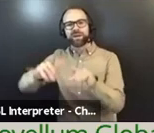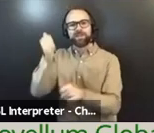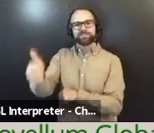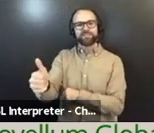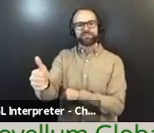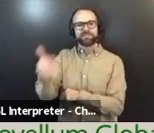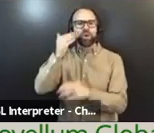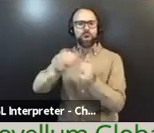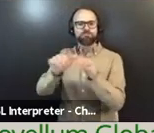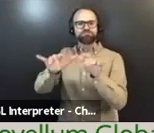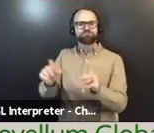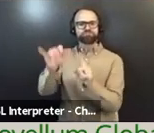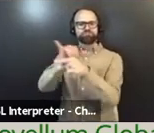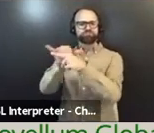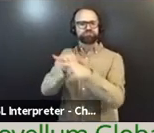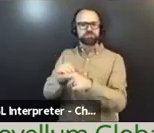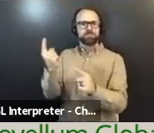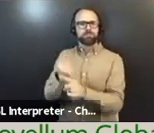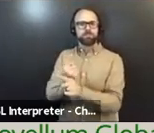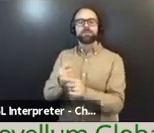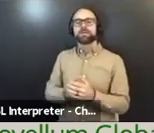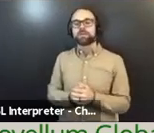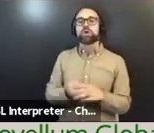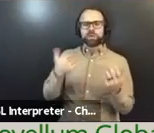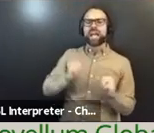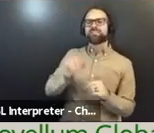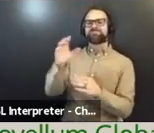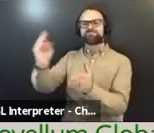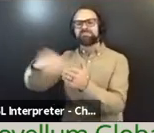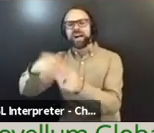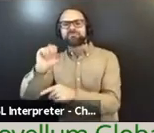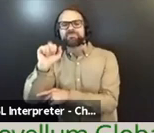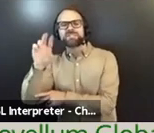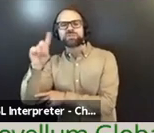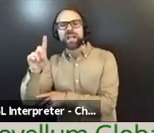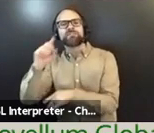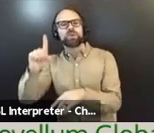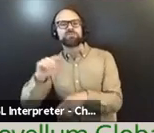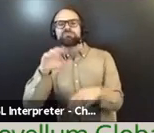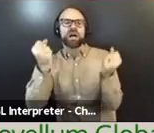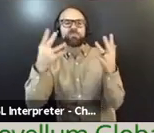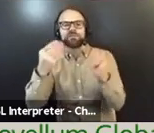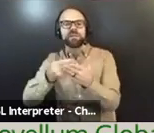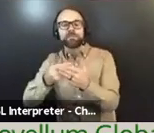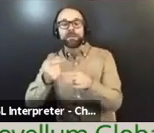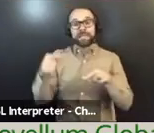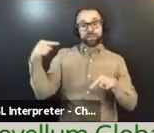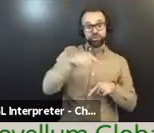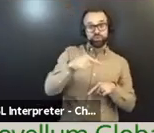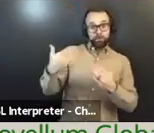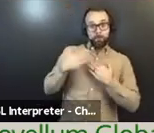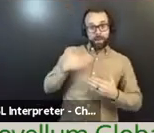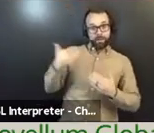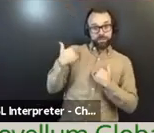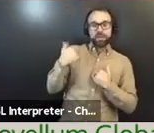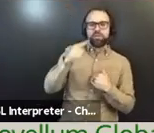Sometimes you go with an accounting firm and say, yeah, we'll file your shred for you for X amount of dollars, but then they rely on you to write the technical report. And again, if you're